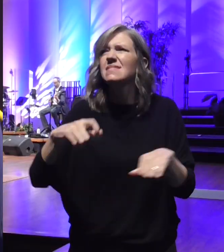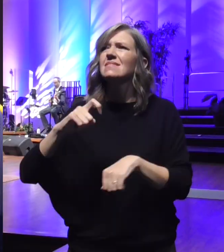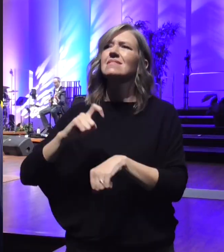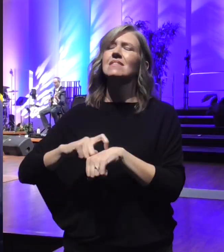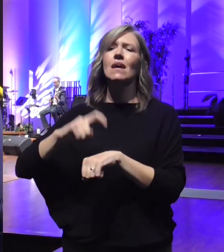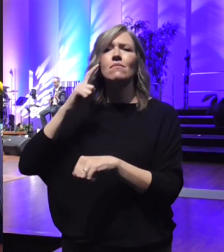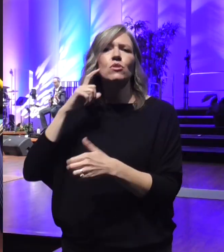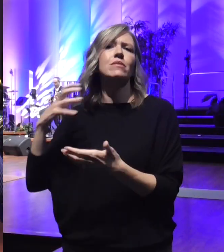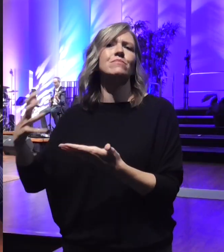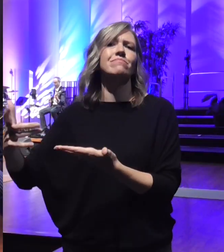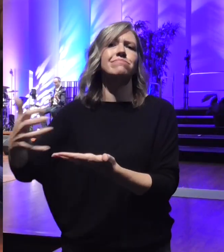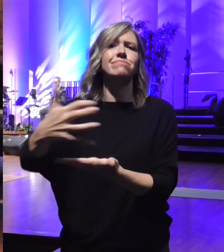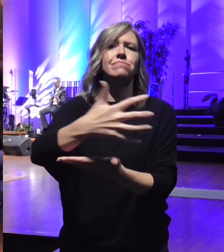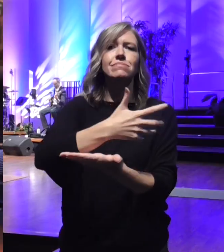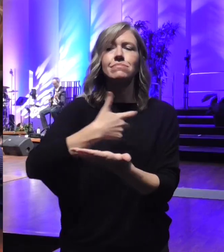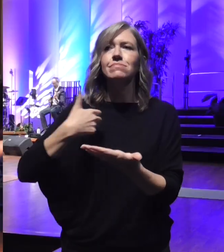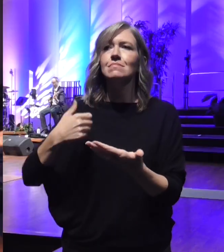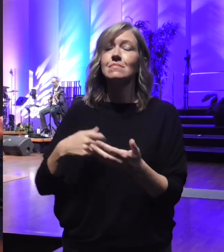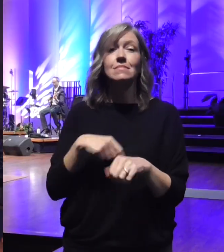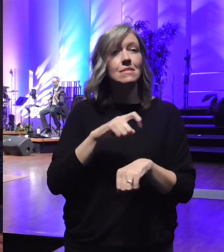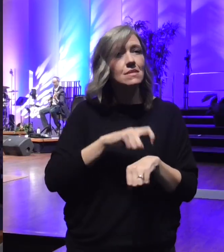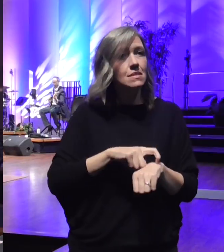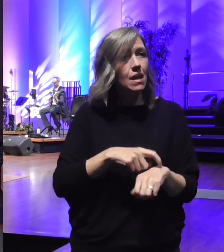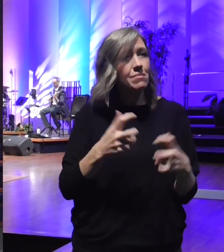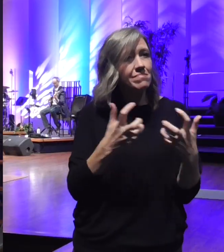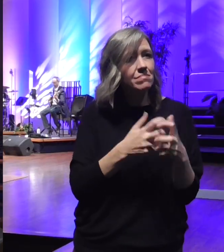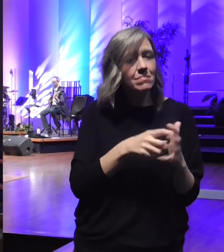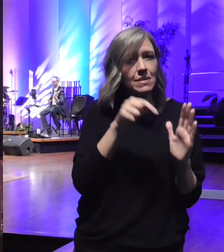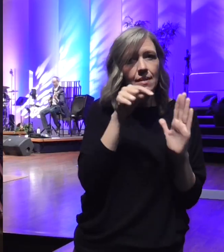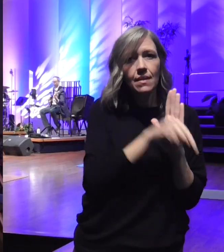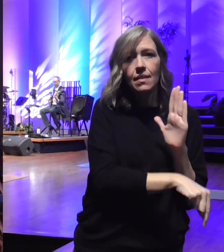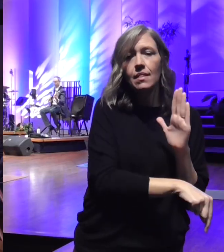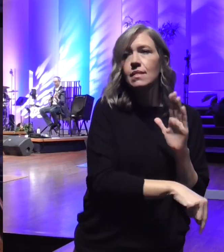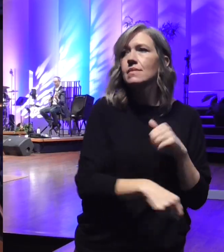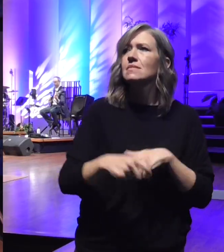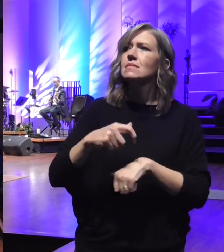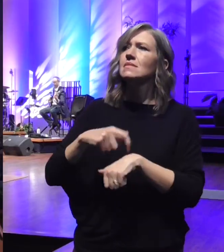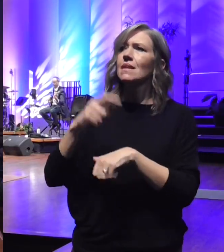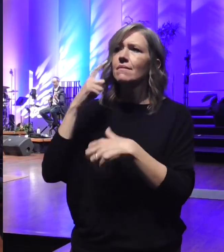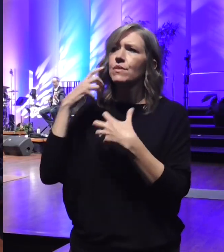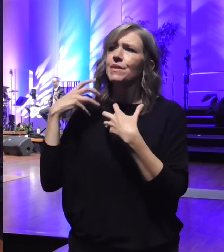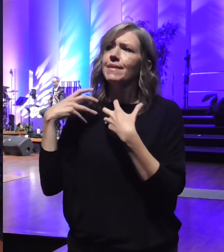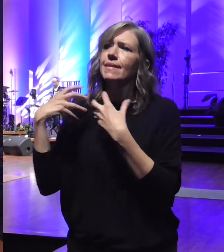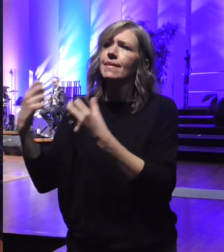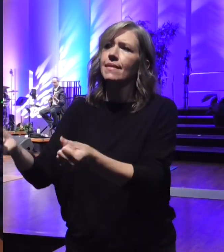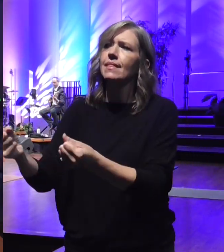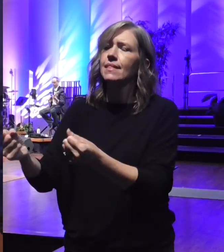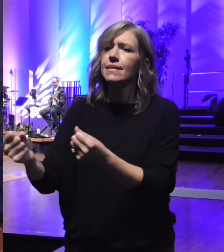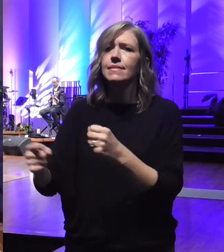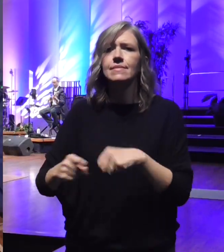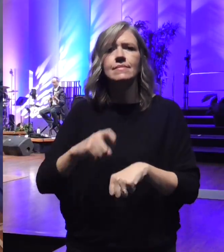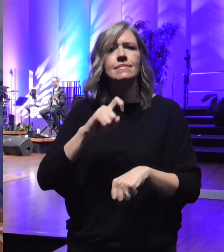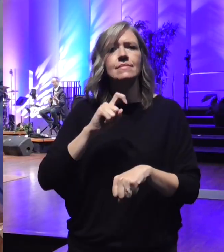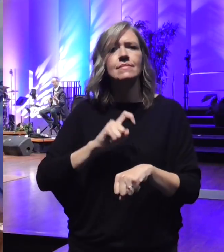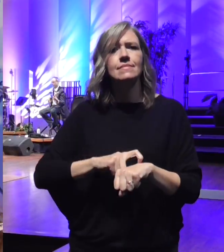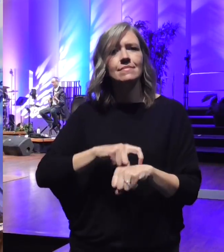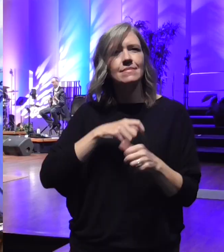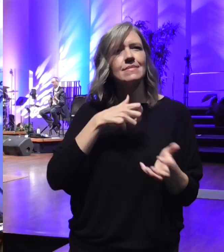to reap, a time to kill, a time to heal, a time